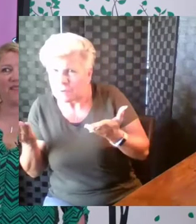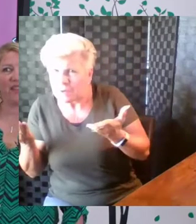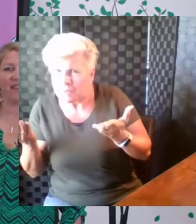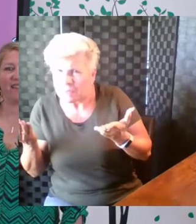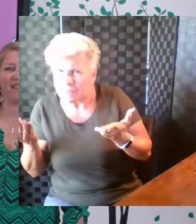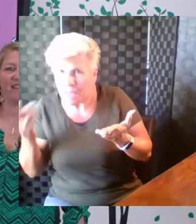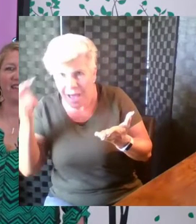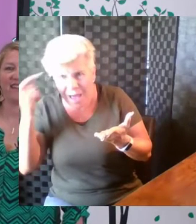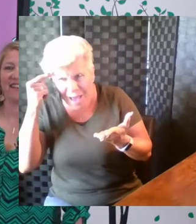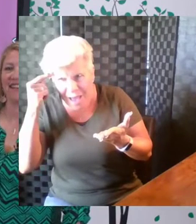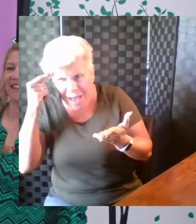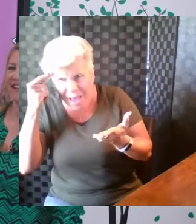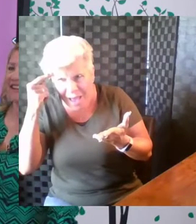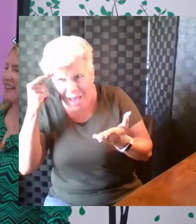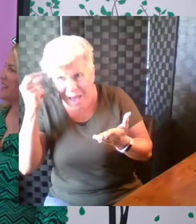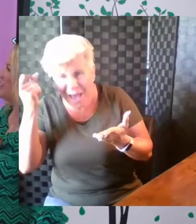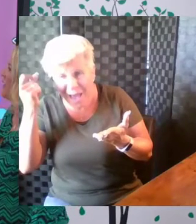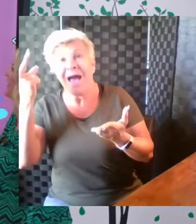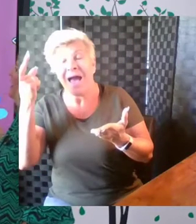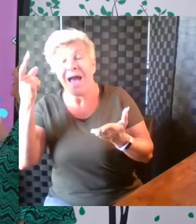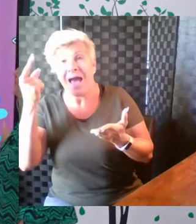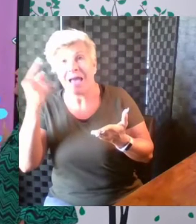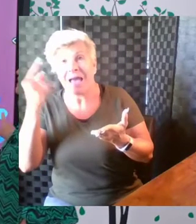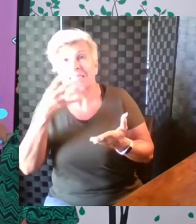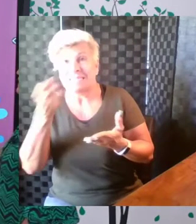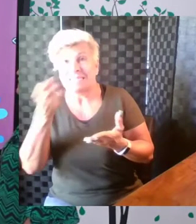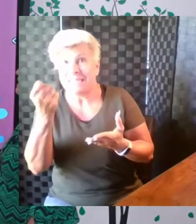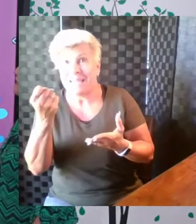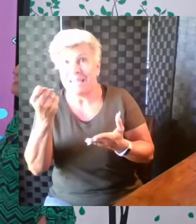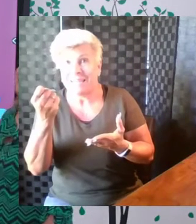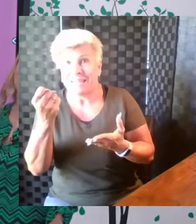Do you have it? Shout it out.